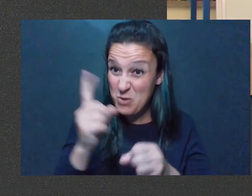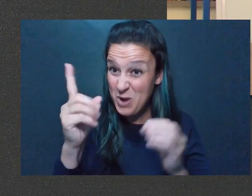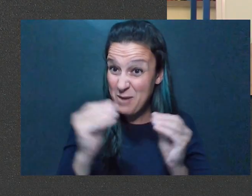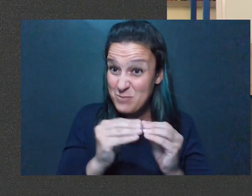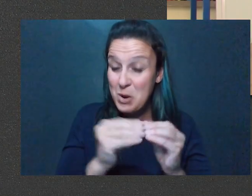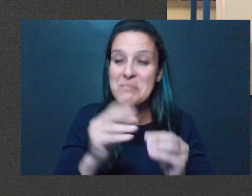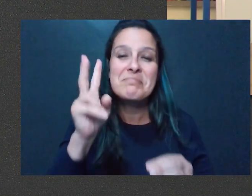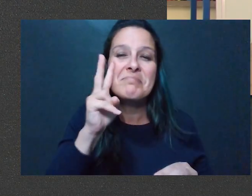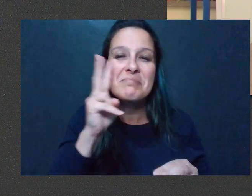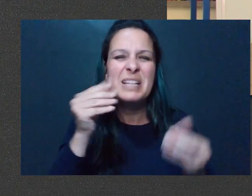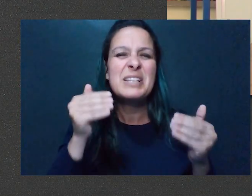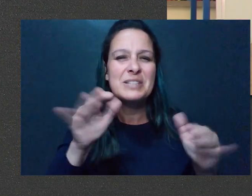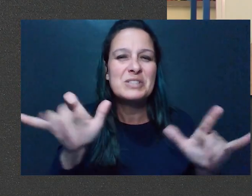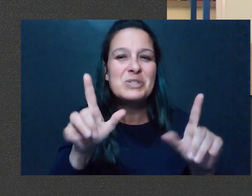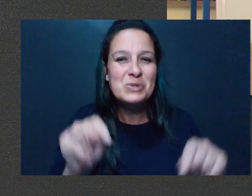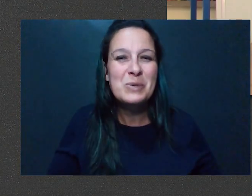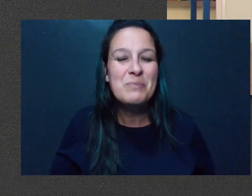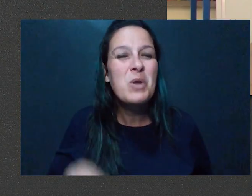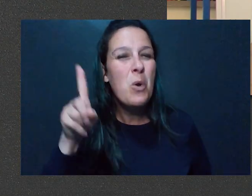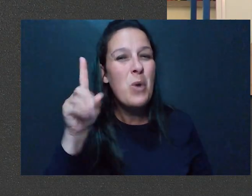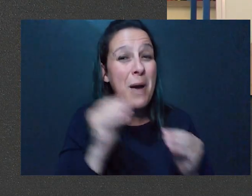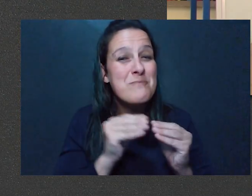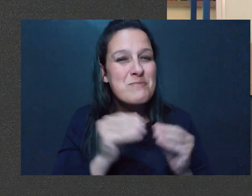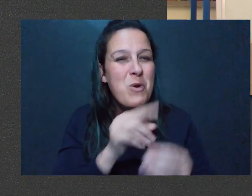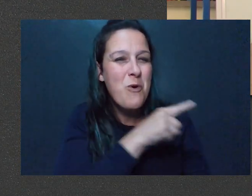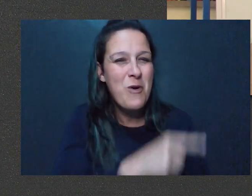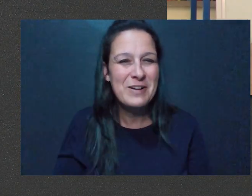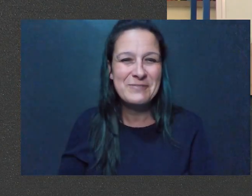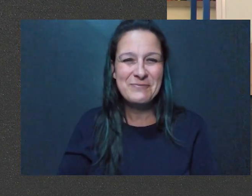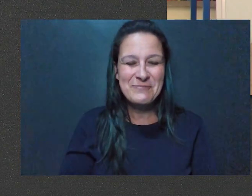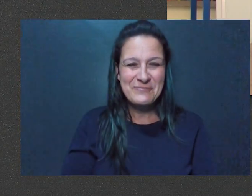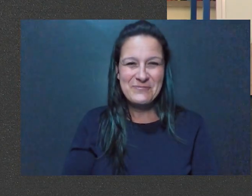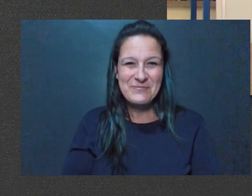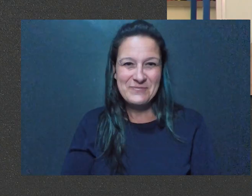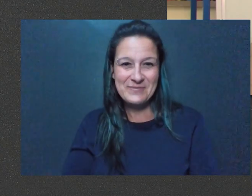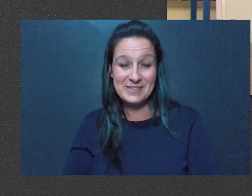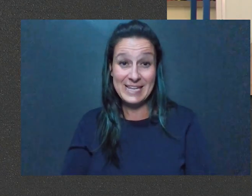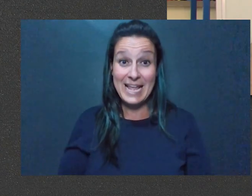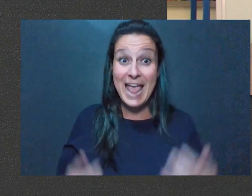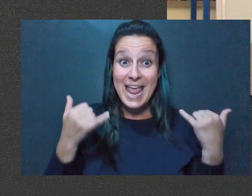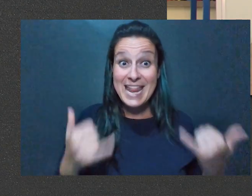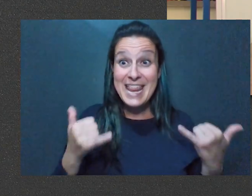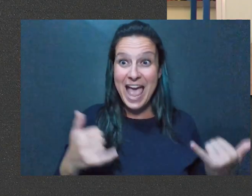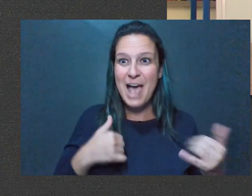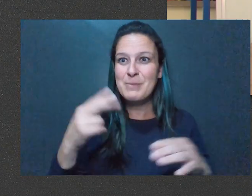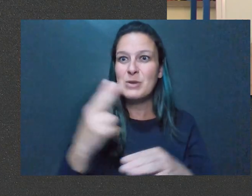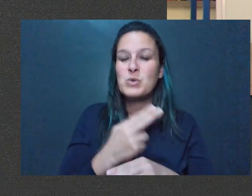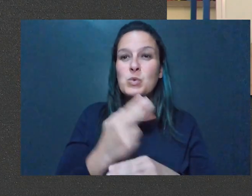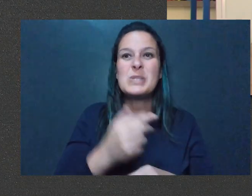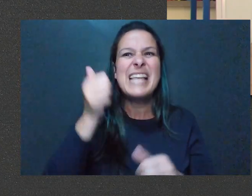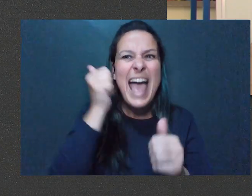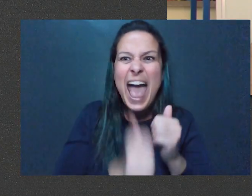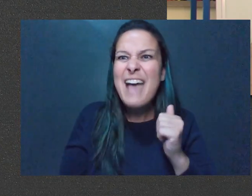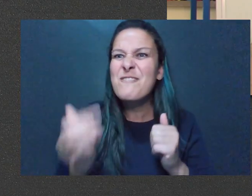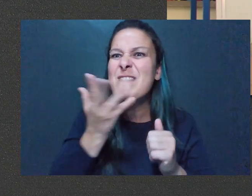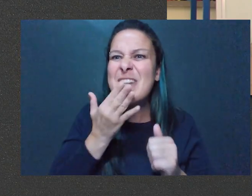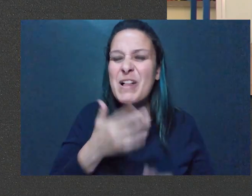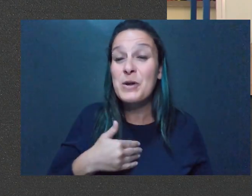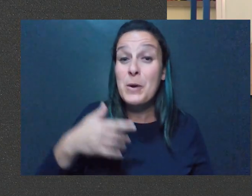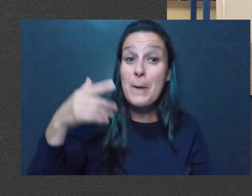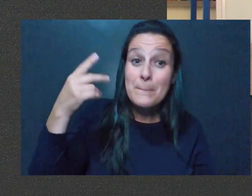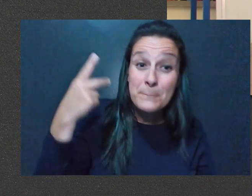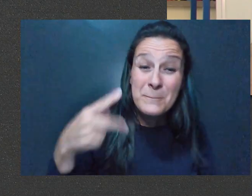it. Let's make one more. Are you ready? This time, I'm gonna do every color. You ready?